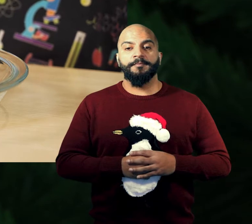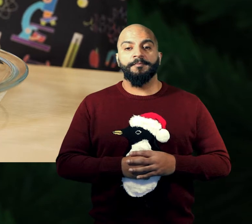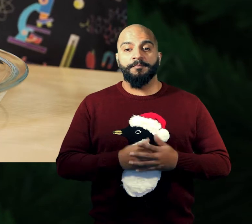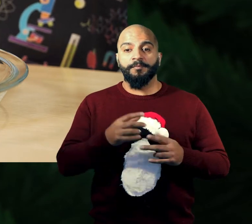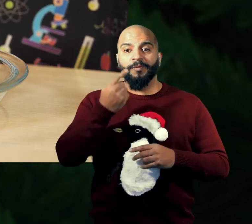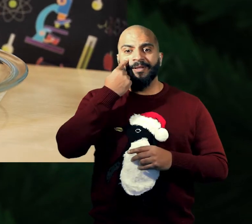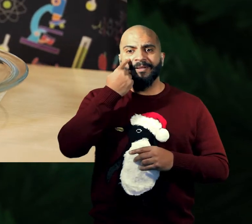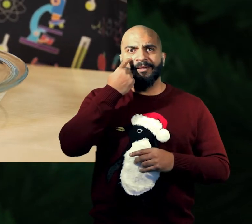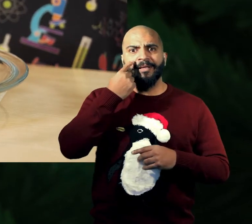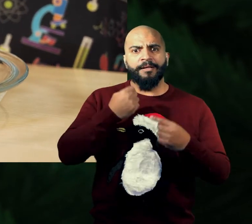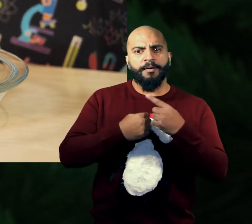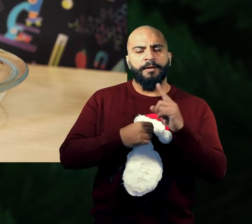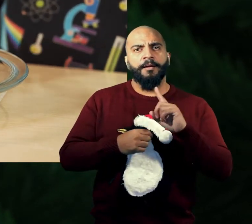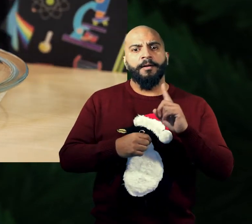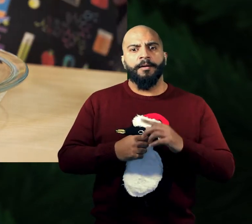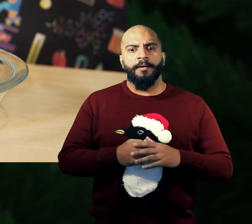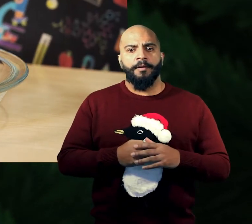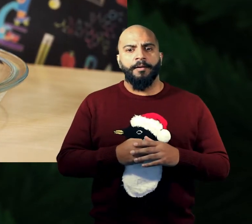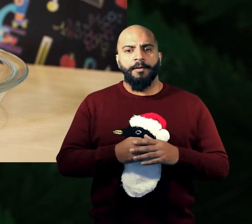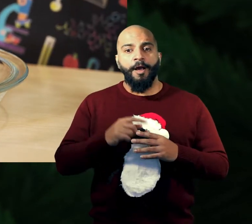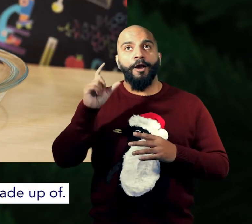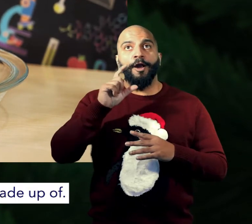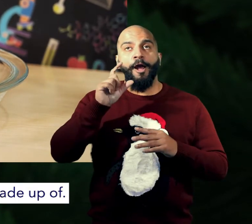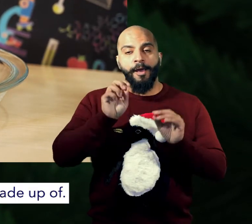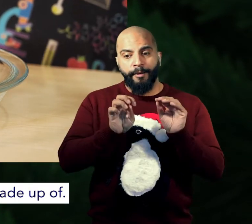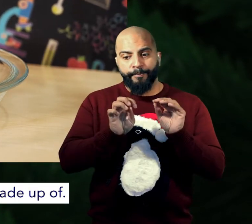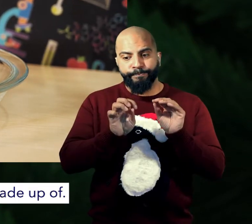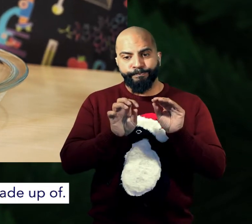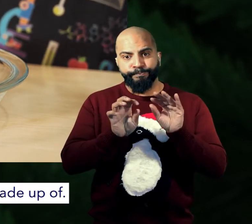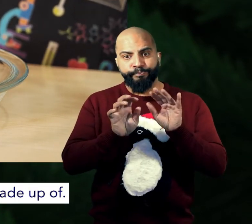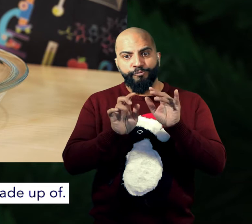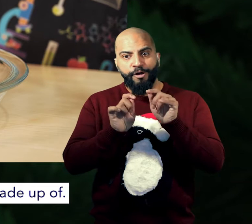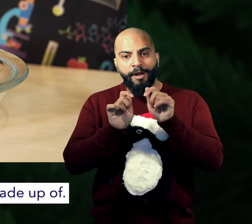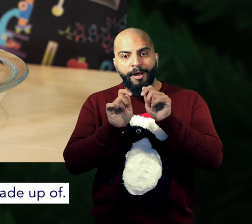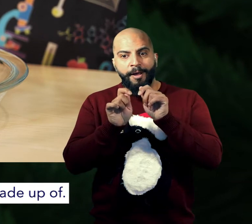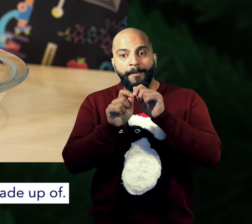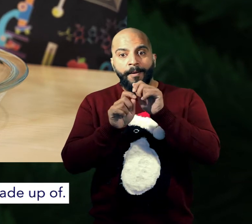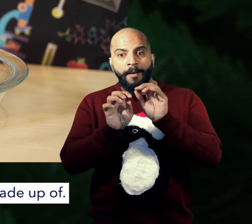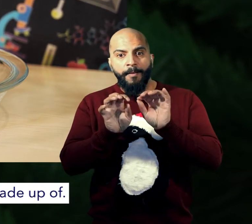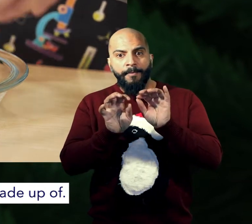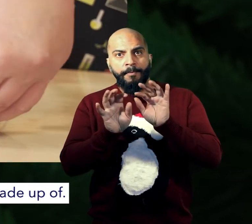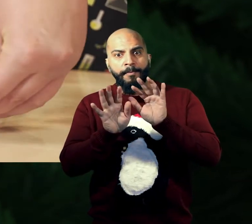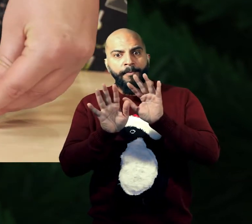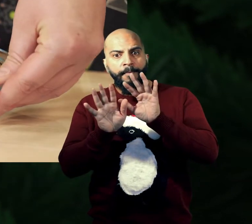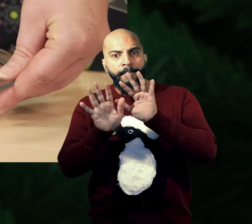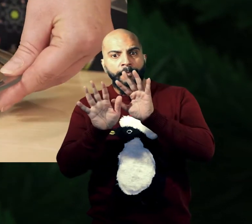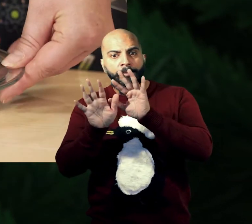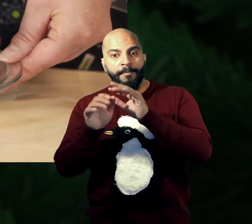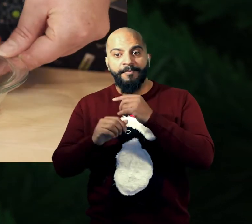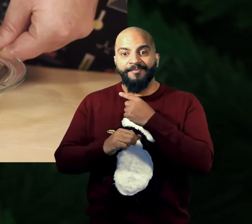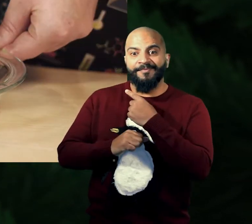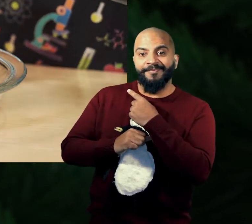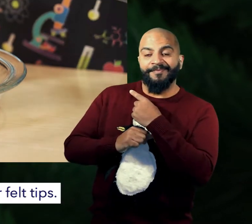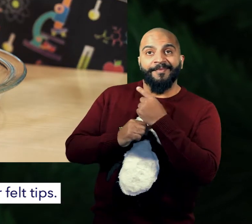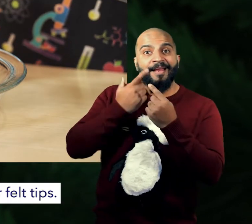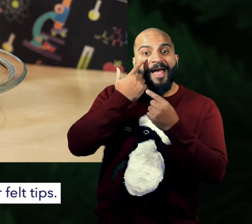What you'll see is that over time, the colours will spread out and you can see what each of these inks are made up of. You could have a